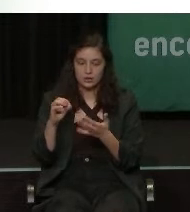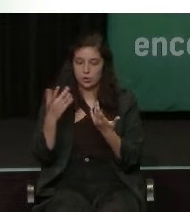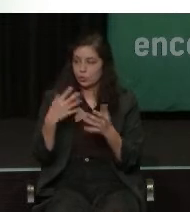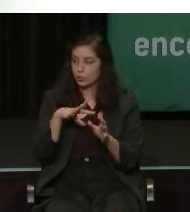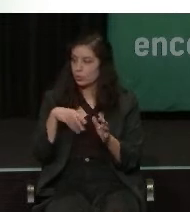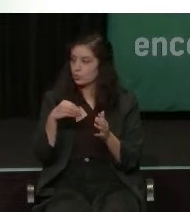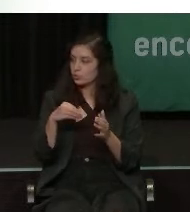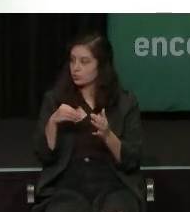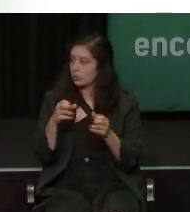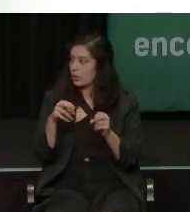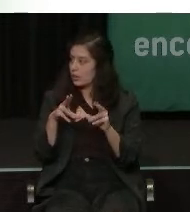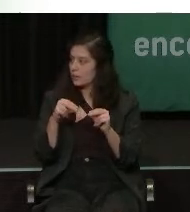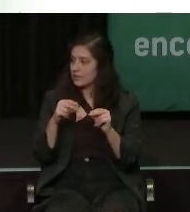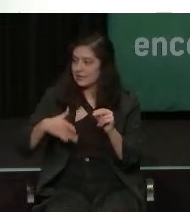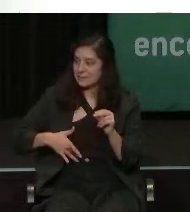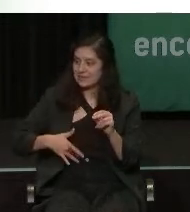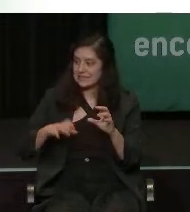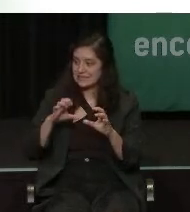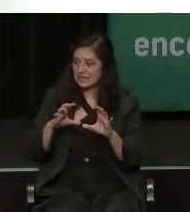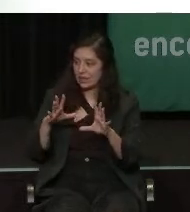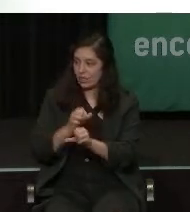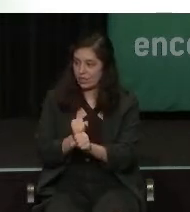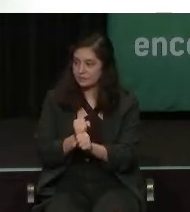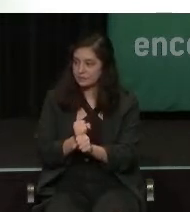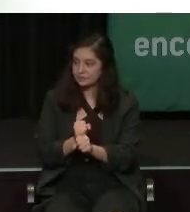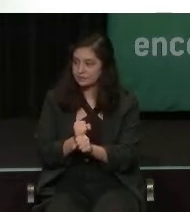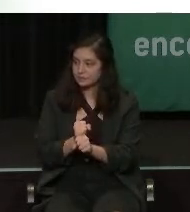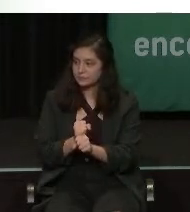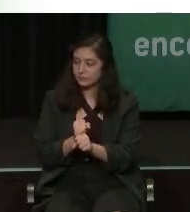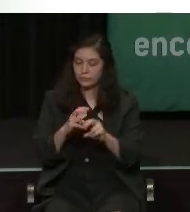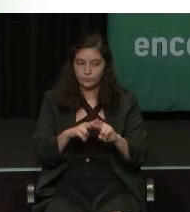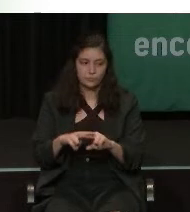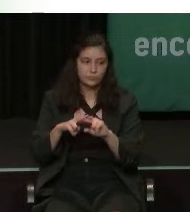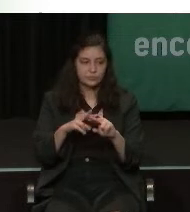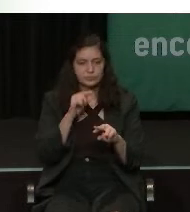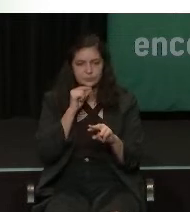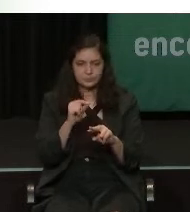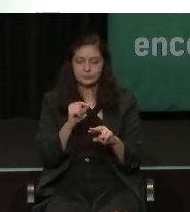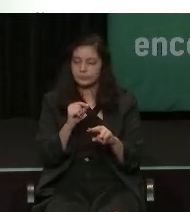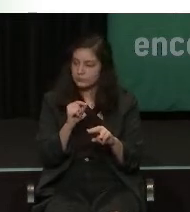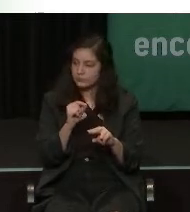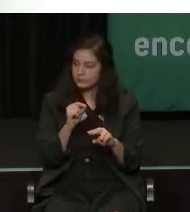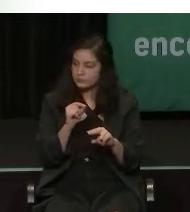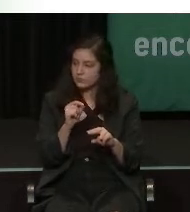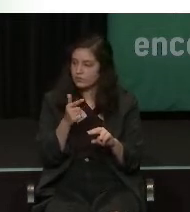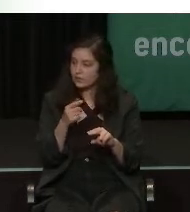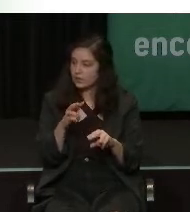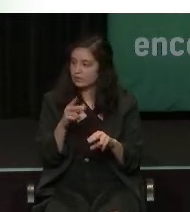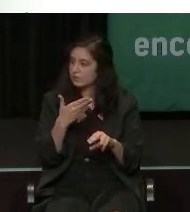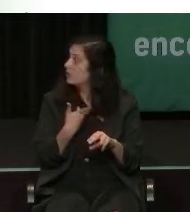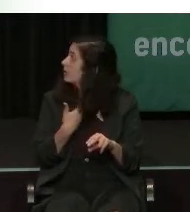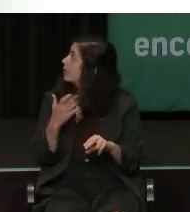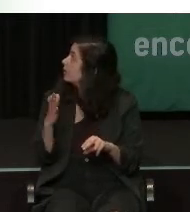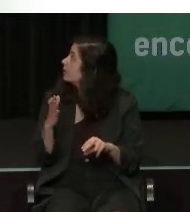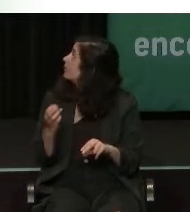from hepatitis C. Diagnostics. I call this TNW,